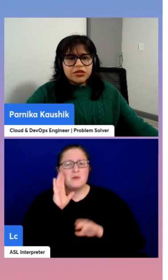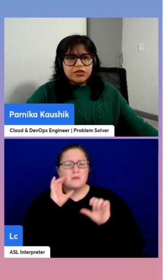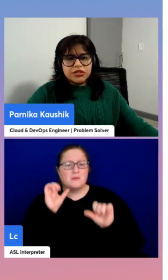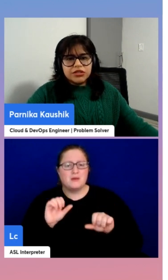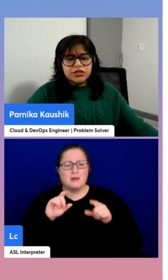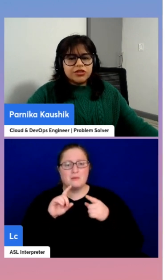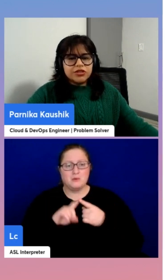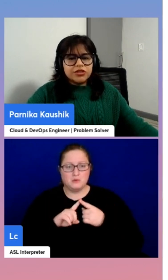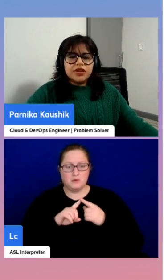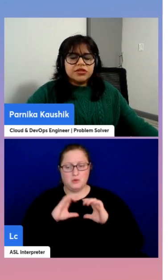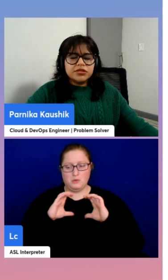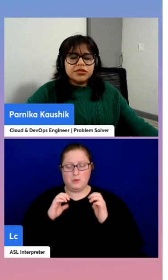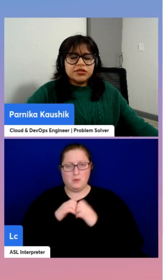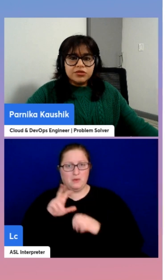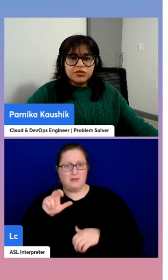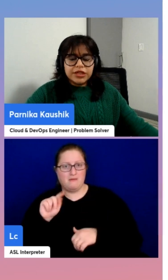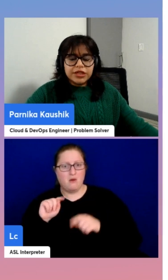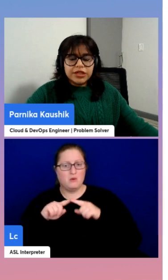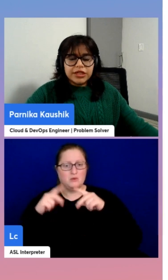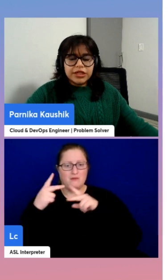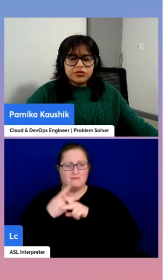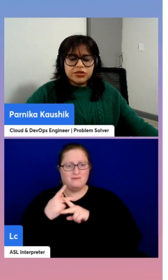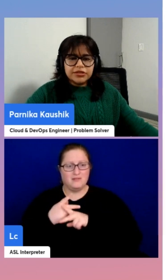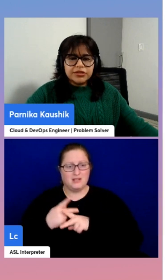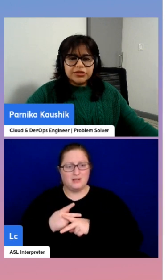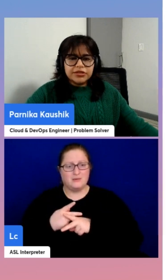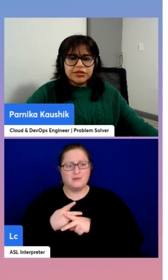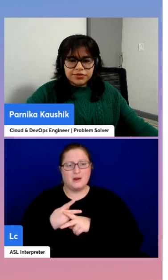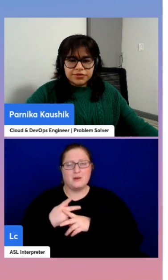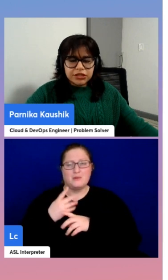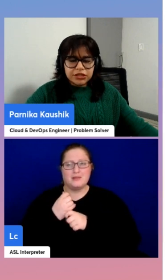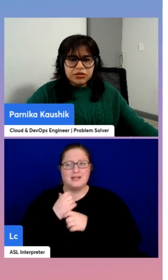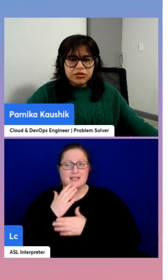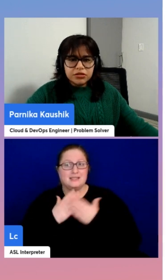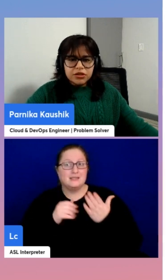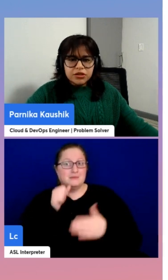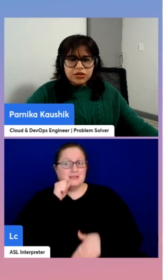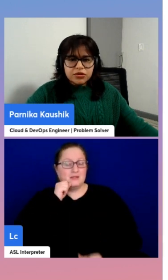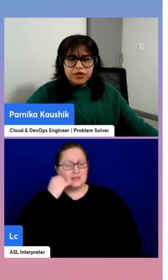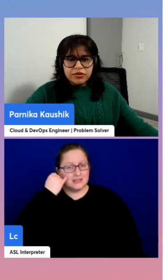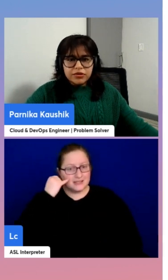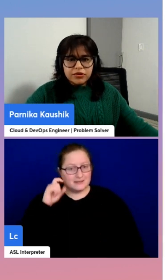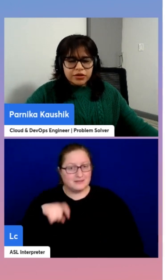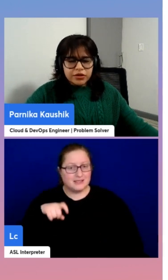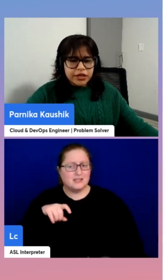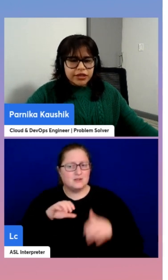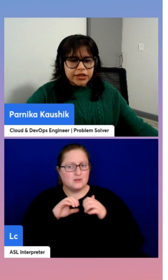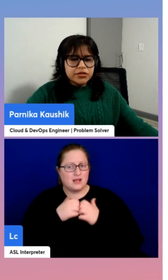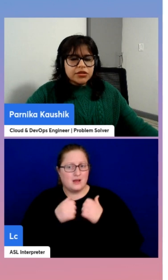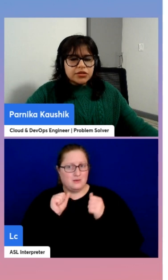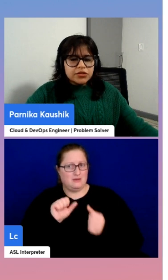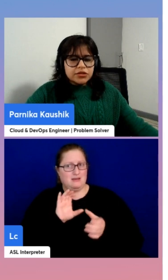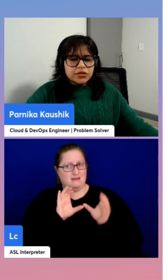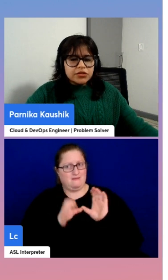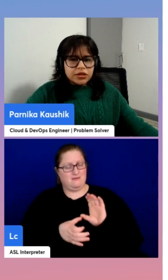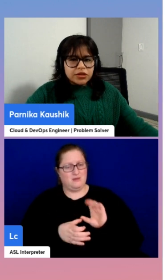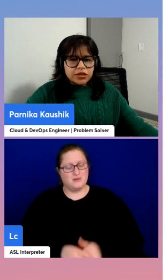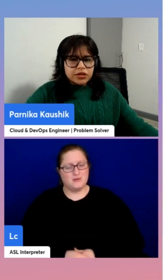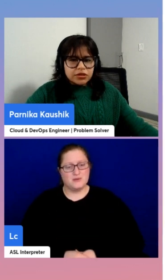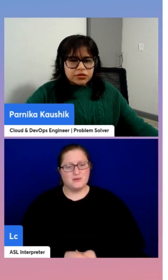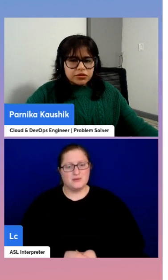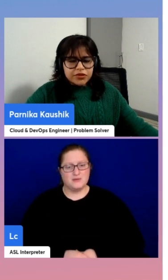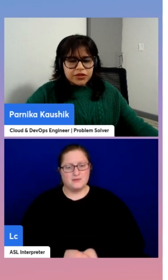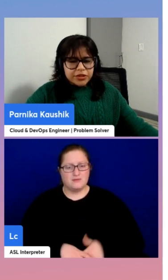to Vault essentially to figure out some, to get some secrets if needed. So how do you configure that? I'm